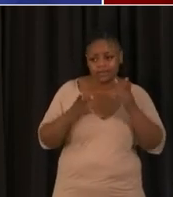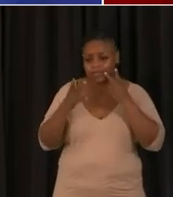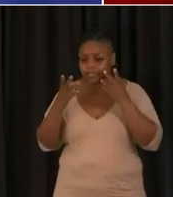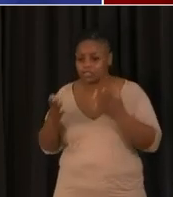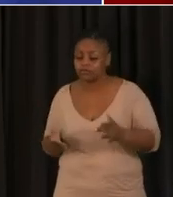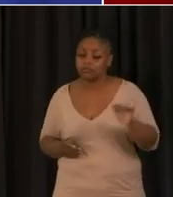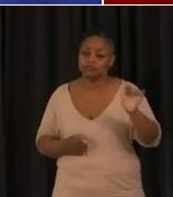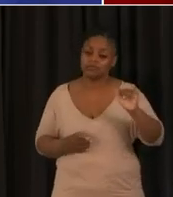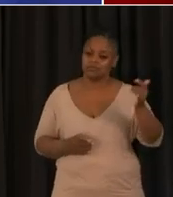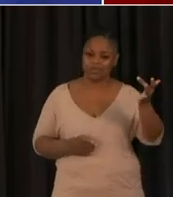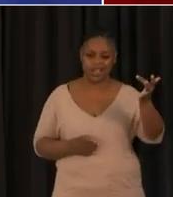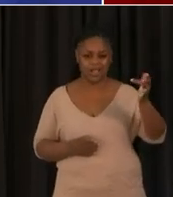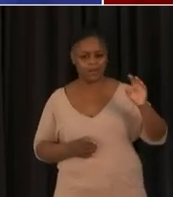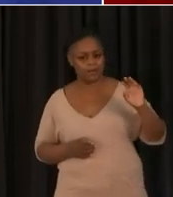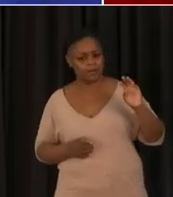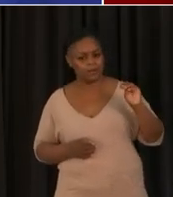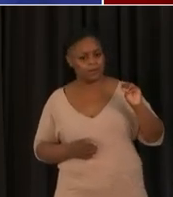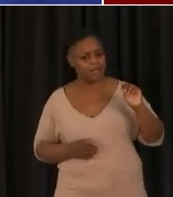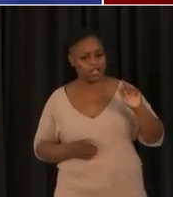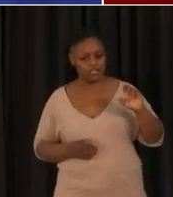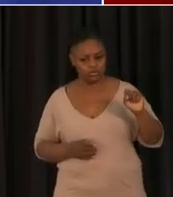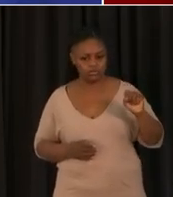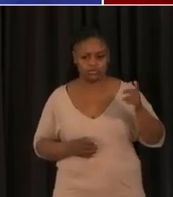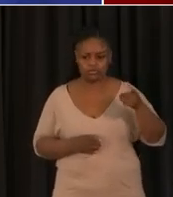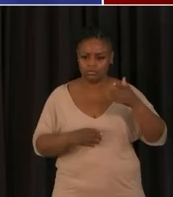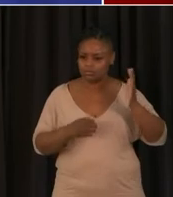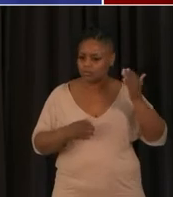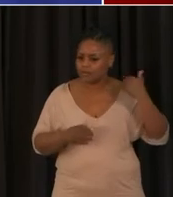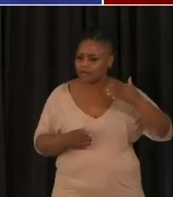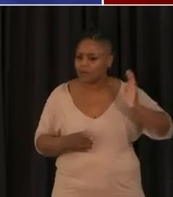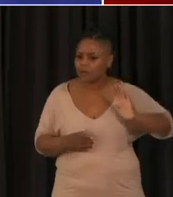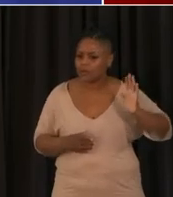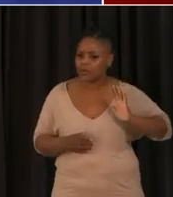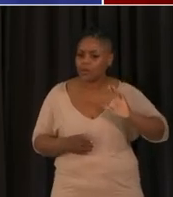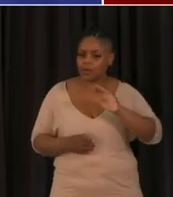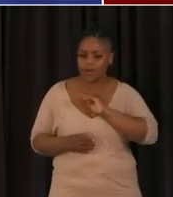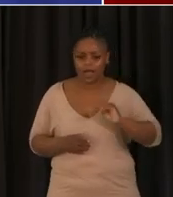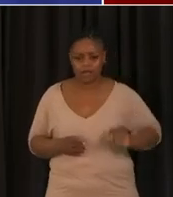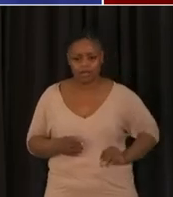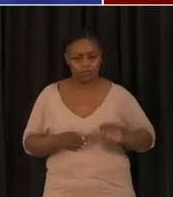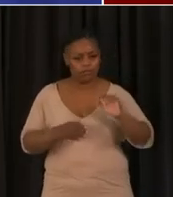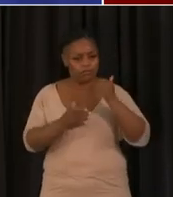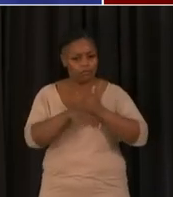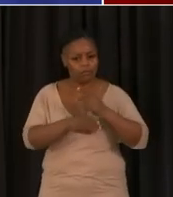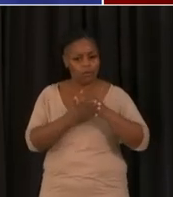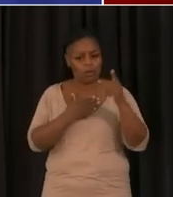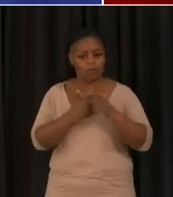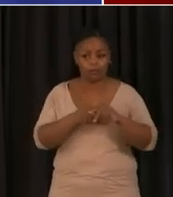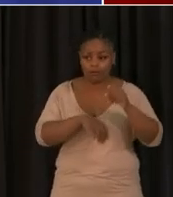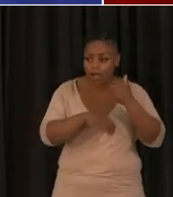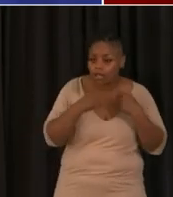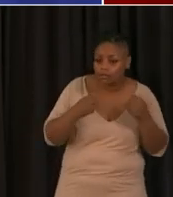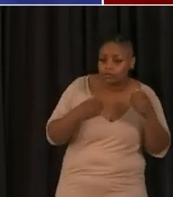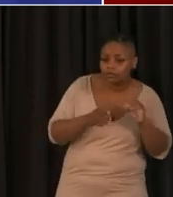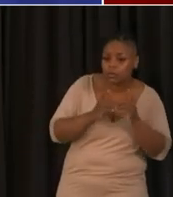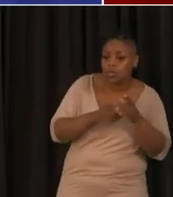is that for many of our residents, the important thing is to start somewhere. And whether